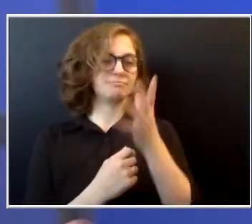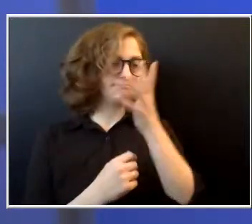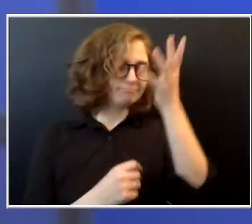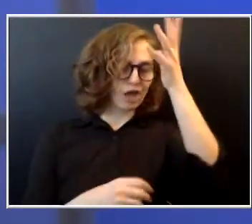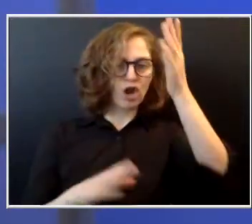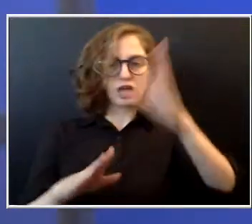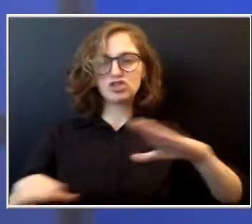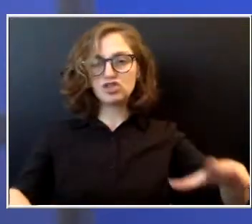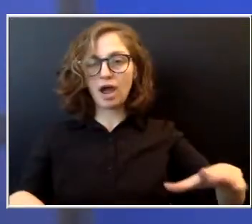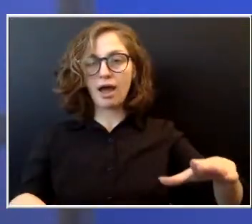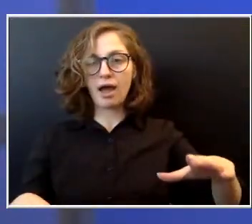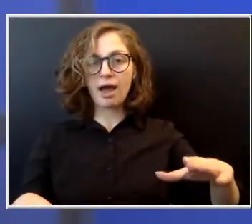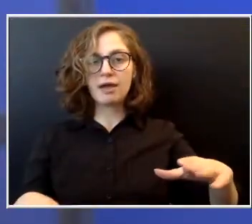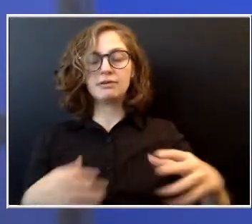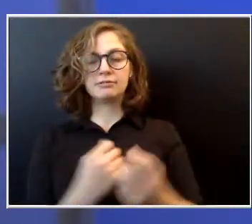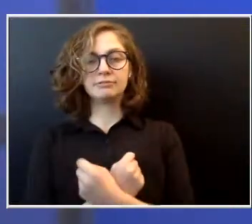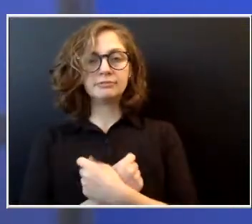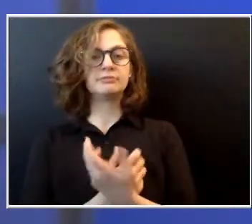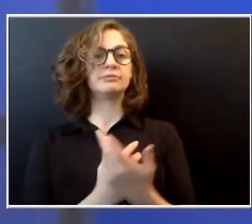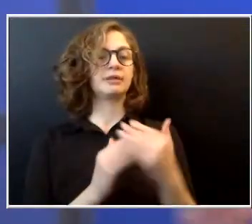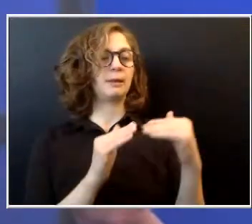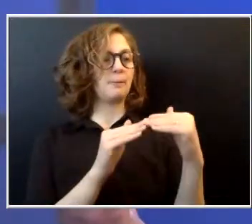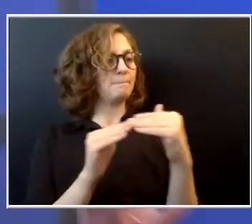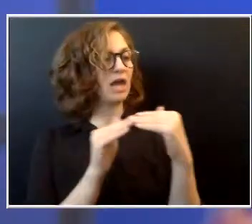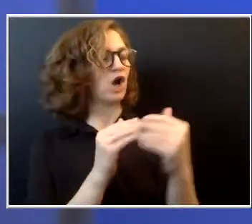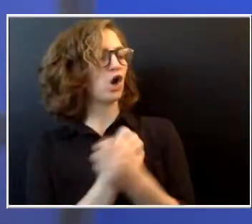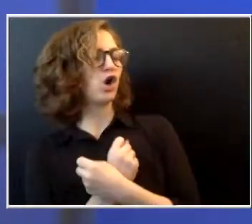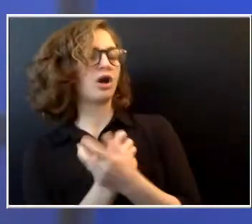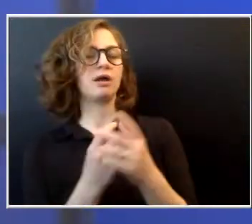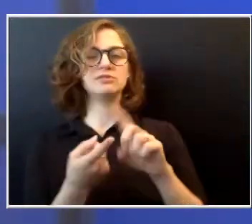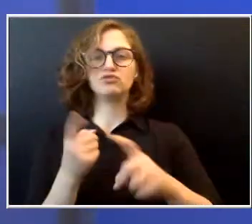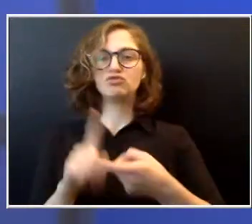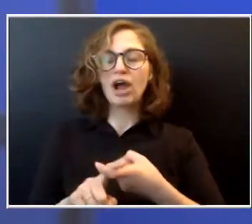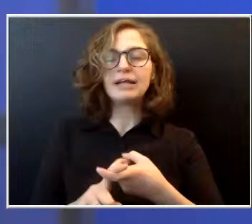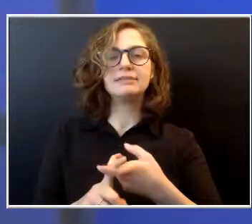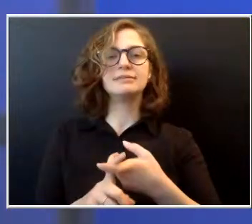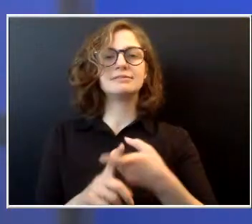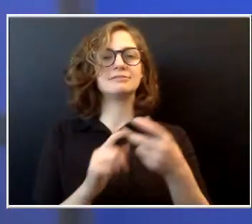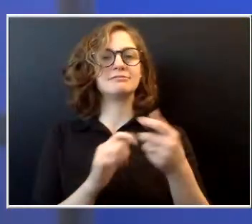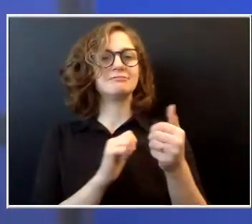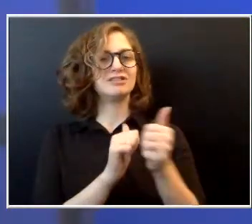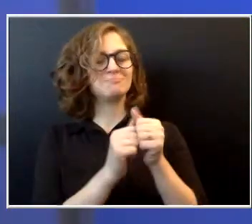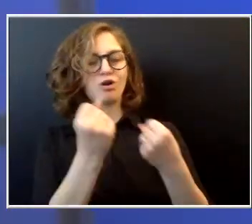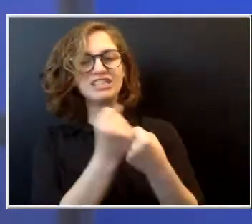between peers, friends, sports fans. You know, sharing their love.